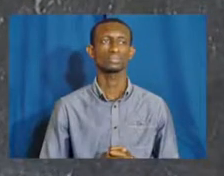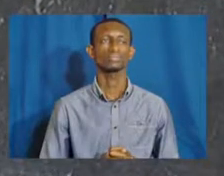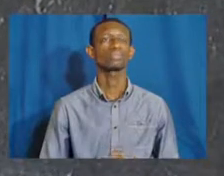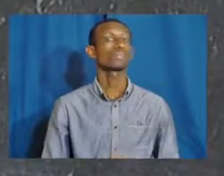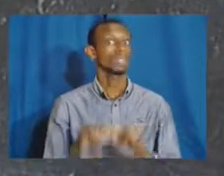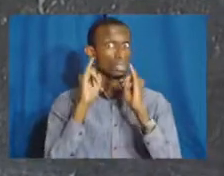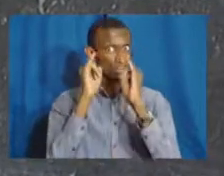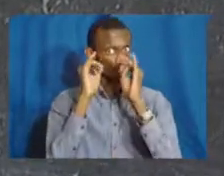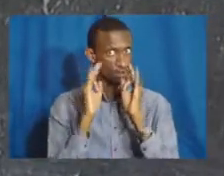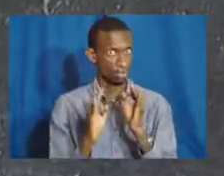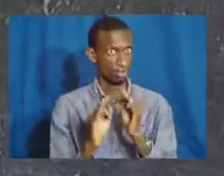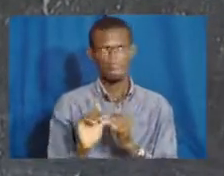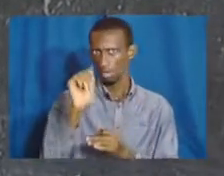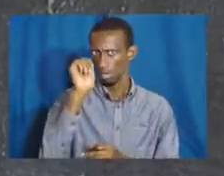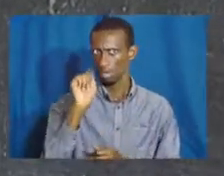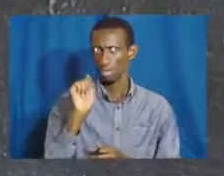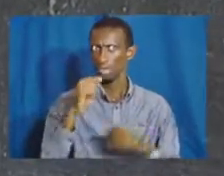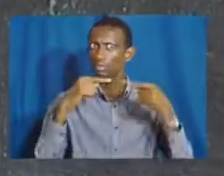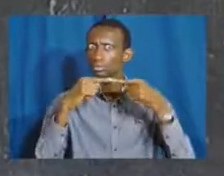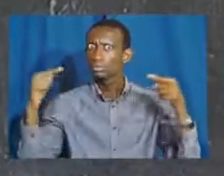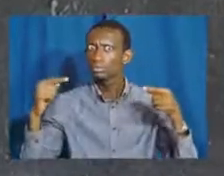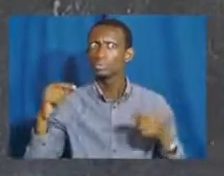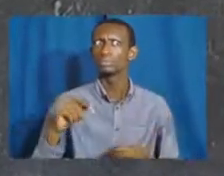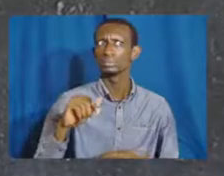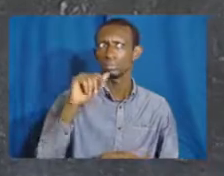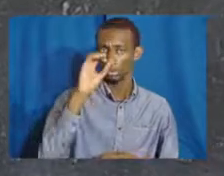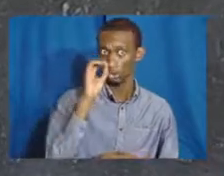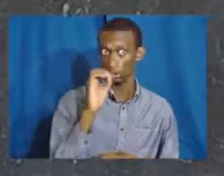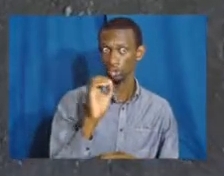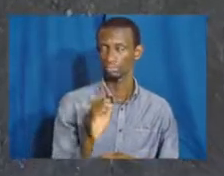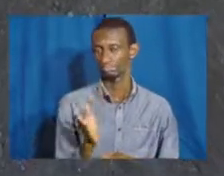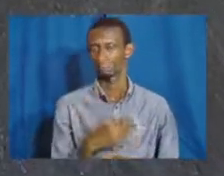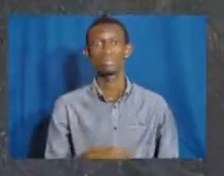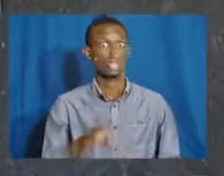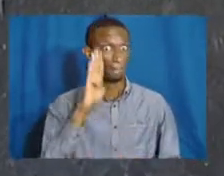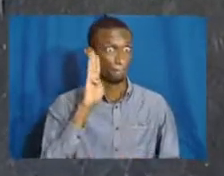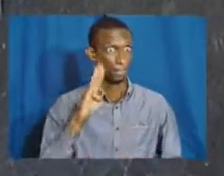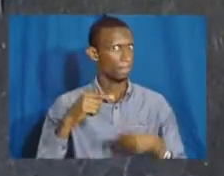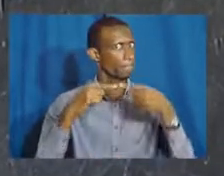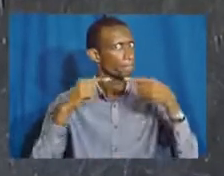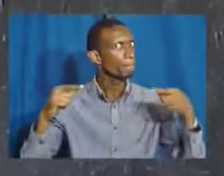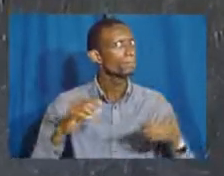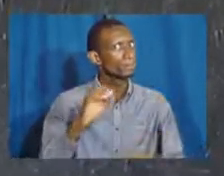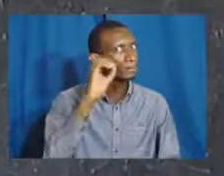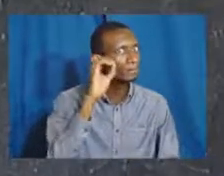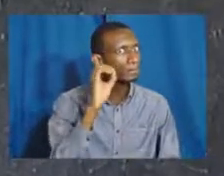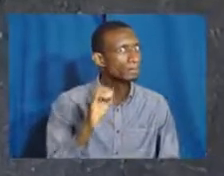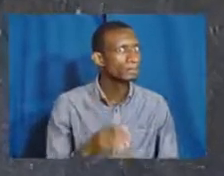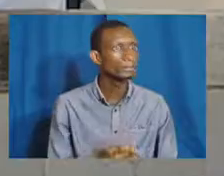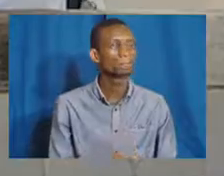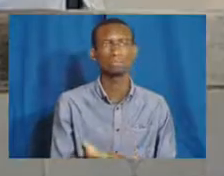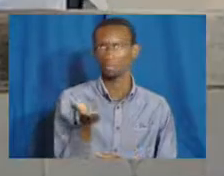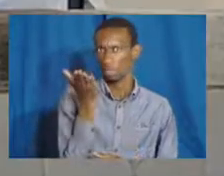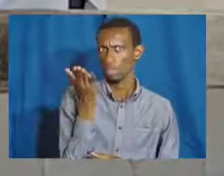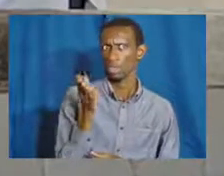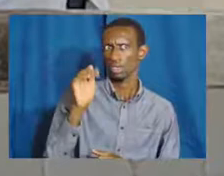A is different from zero and B different from zero, are they having AX plus